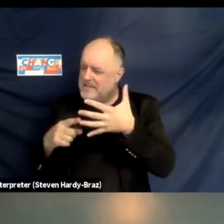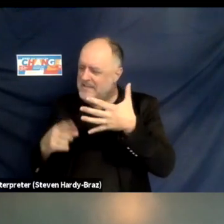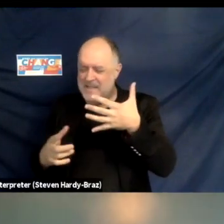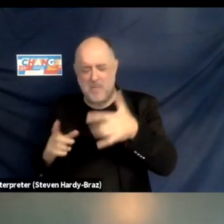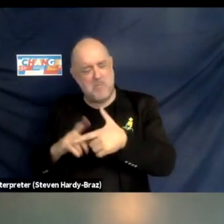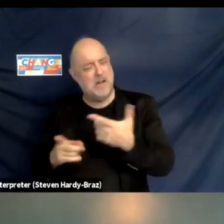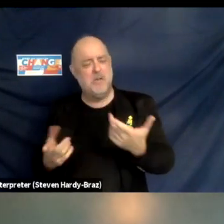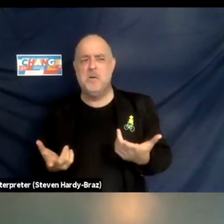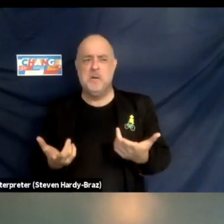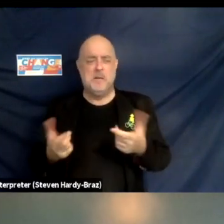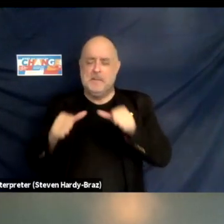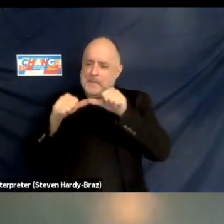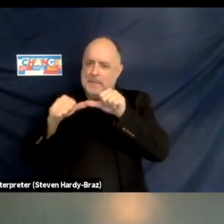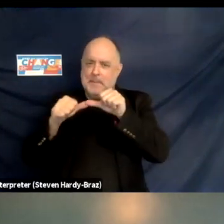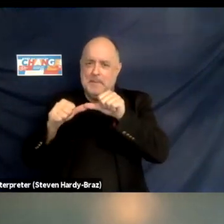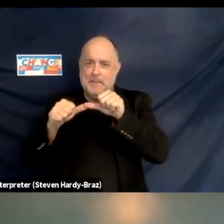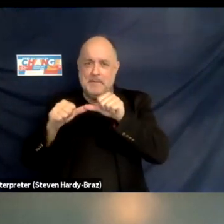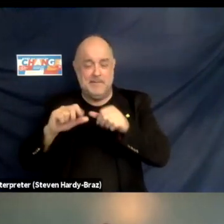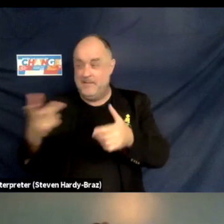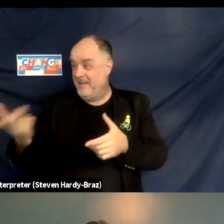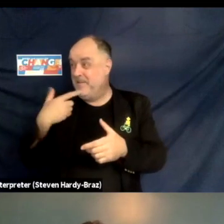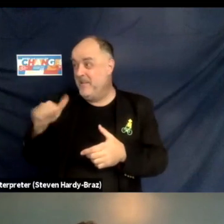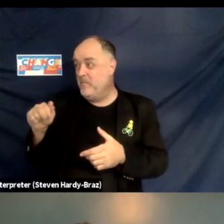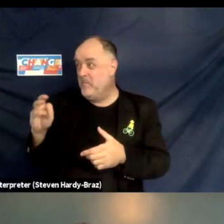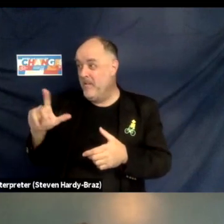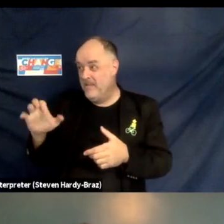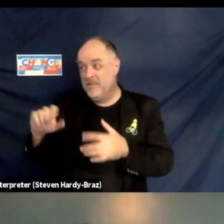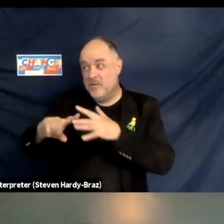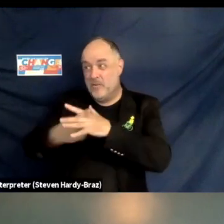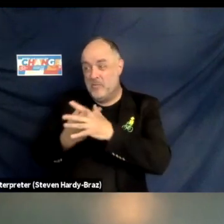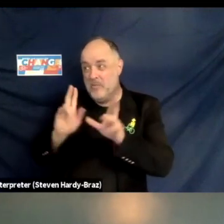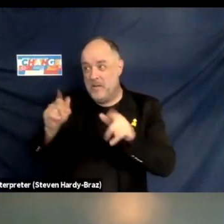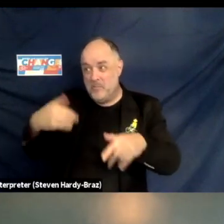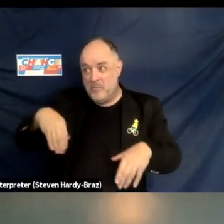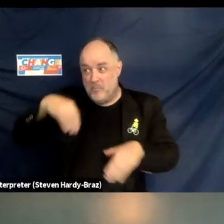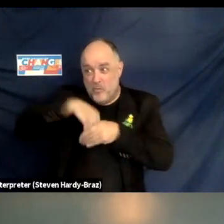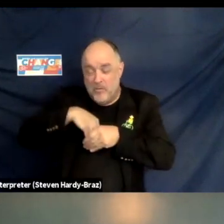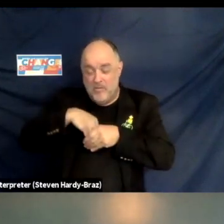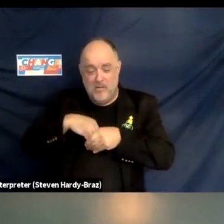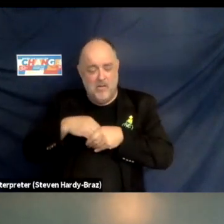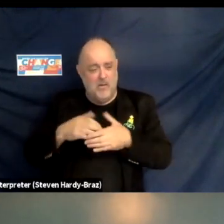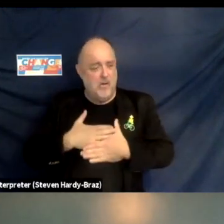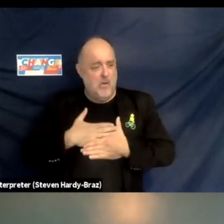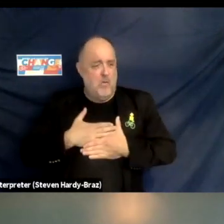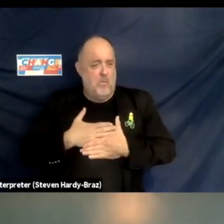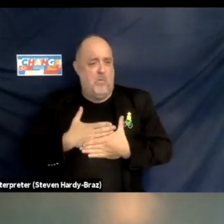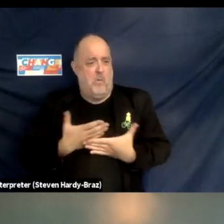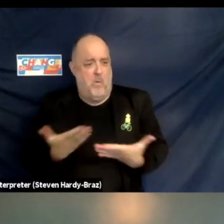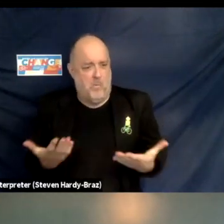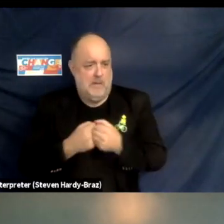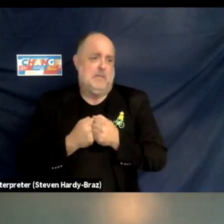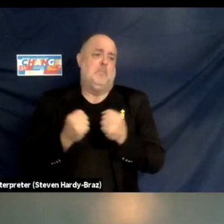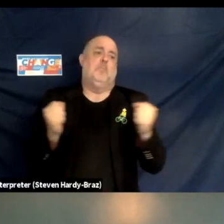know, just I think it starts honestly with me personally, as you just said, Amelia. You know, being vulnerable and being willing to like realize that you don't